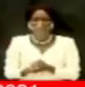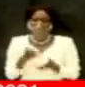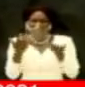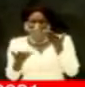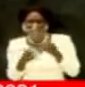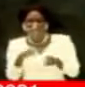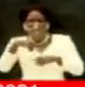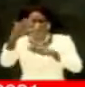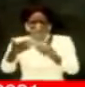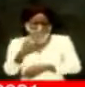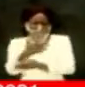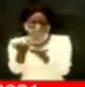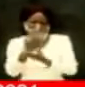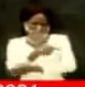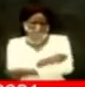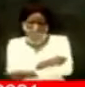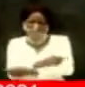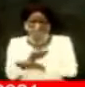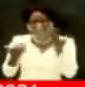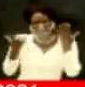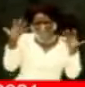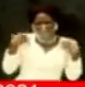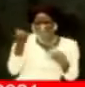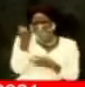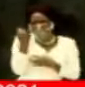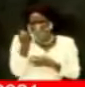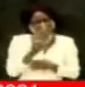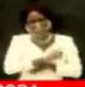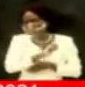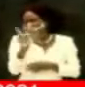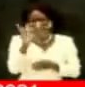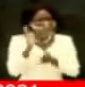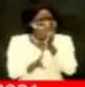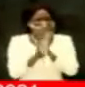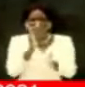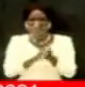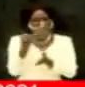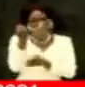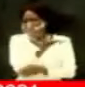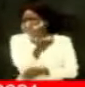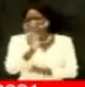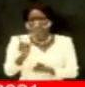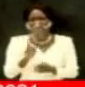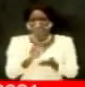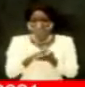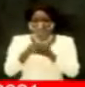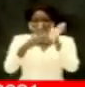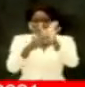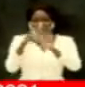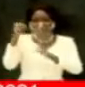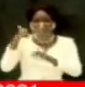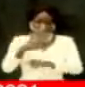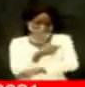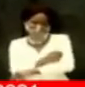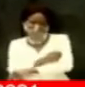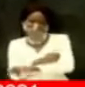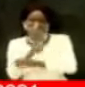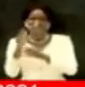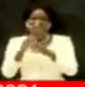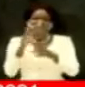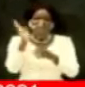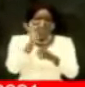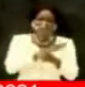testimony, I don't have any side effects. When I was vaccinated yesterday, I went to work the whole day. I was at work. And I